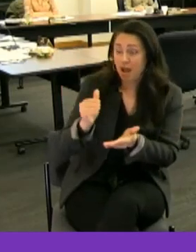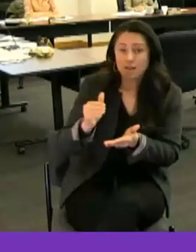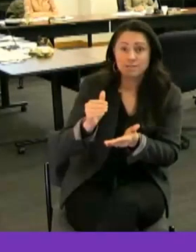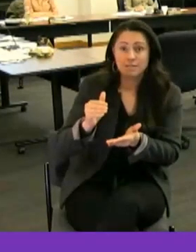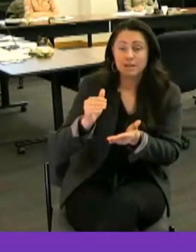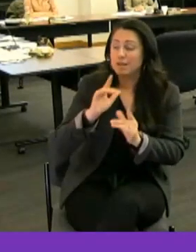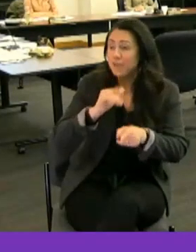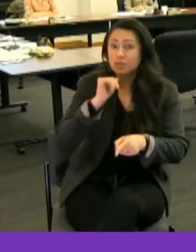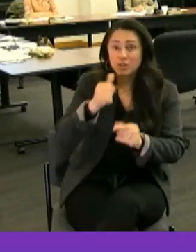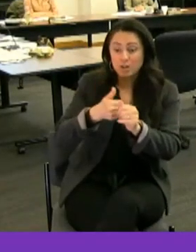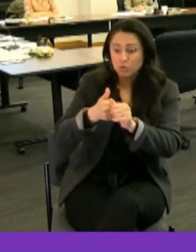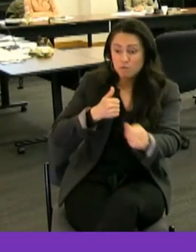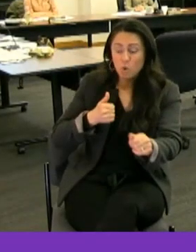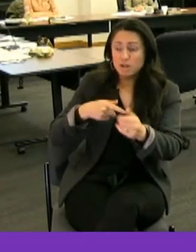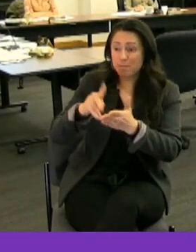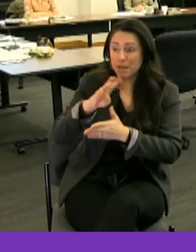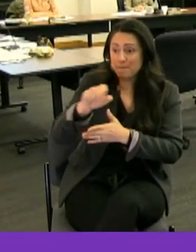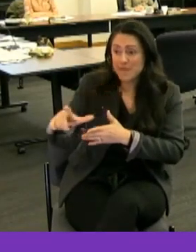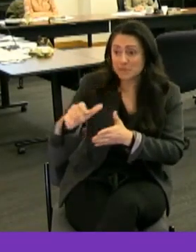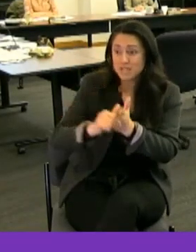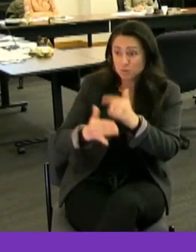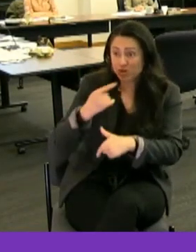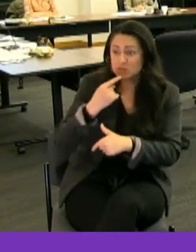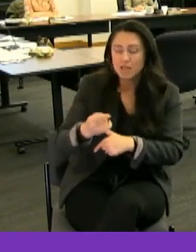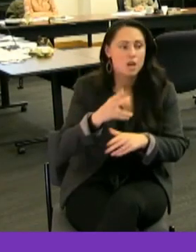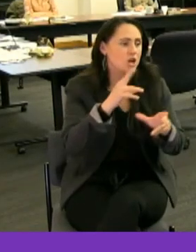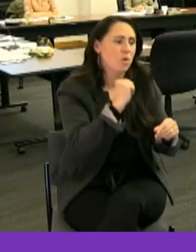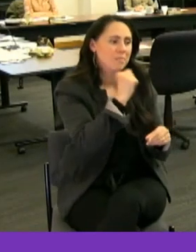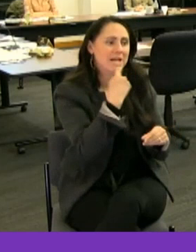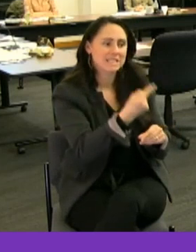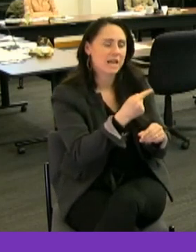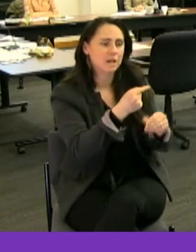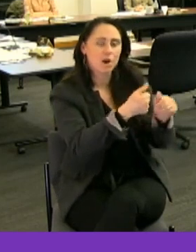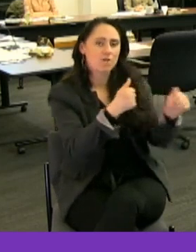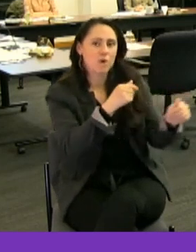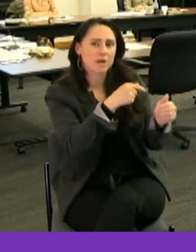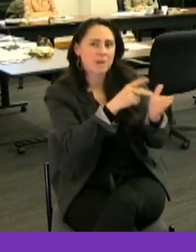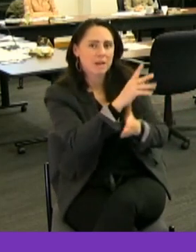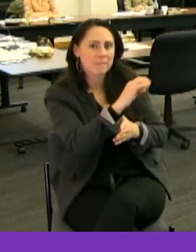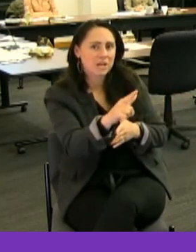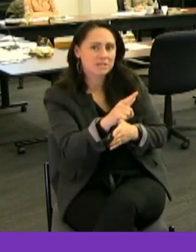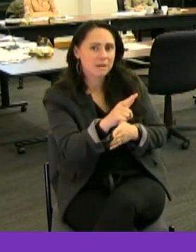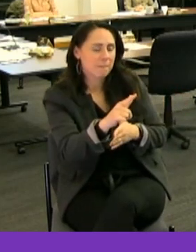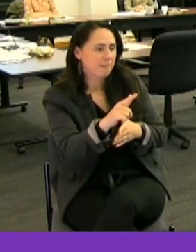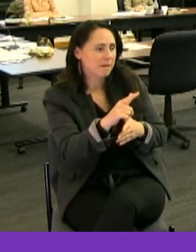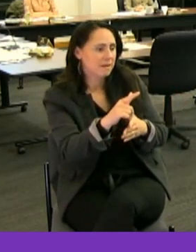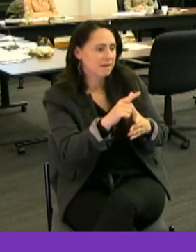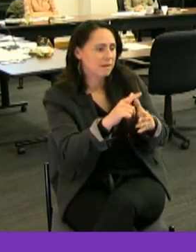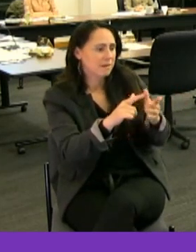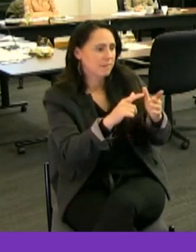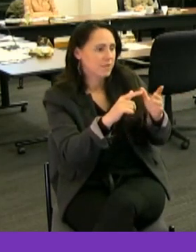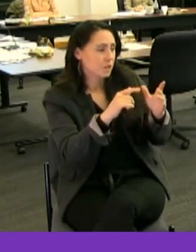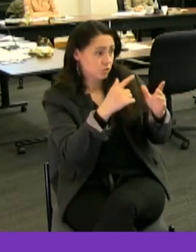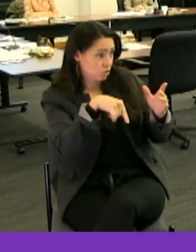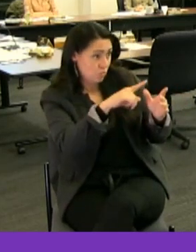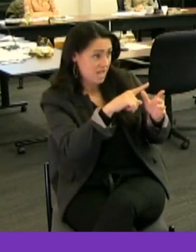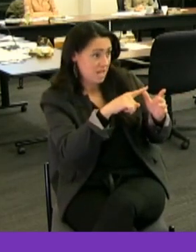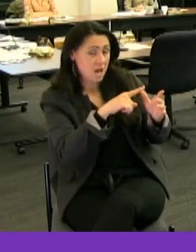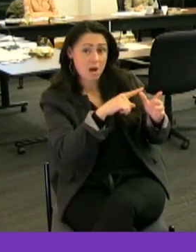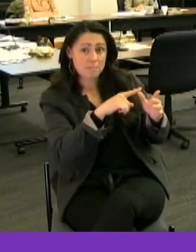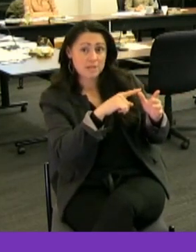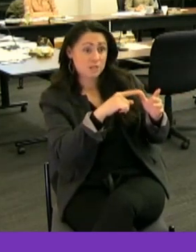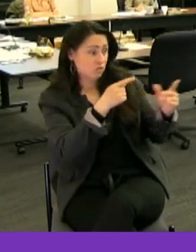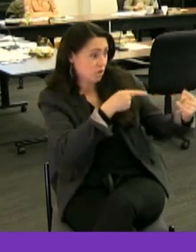to avoid paying bills, which is what you're saying. No, I'm not saying avoid paying bills. Did Well, we we avoid have- paying bills, Dr. Mitchell? No, we do